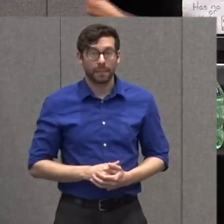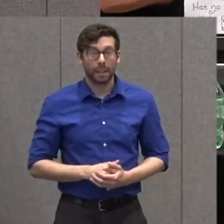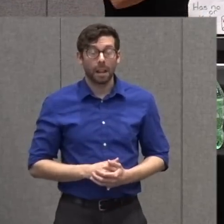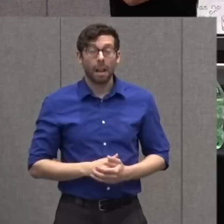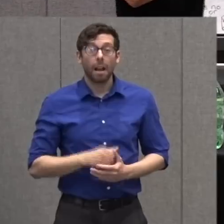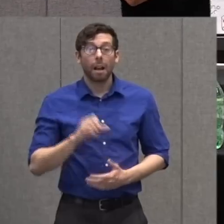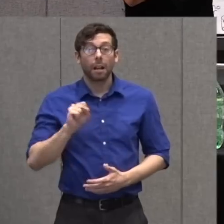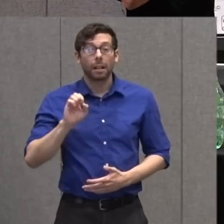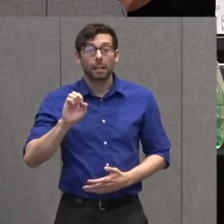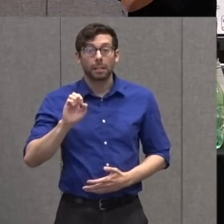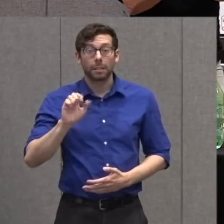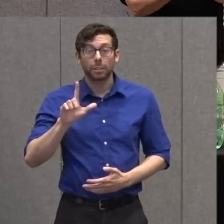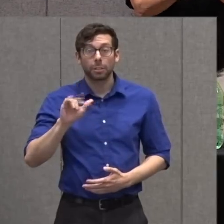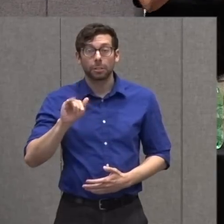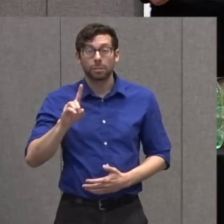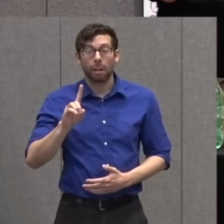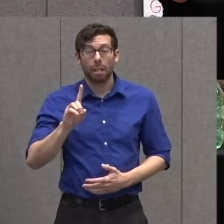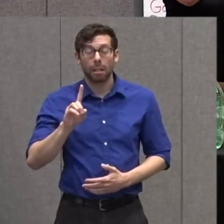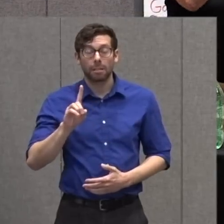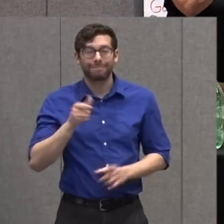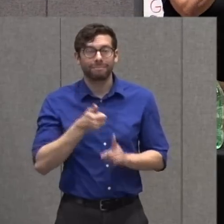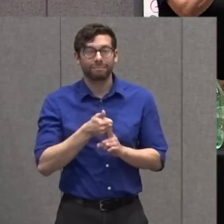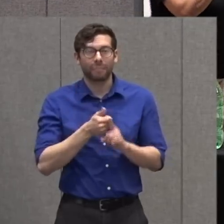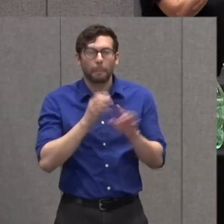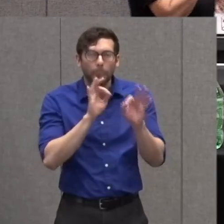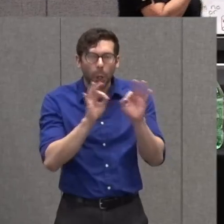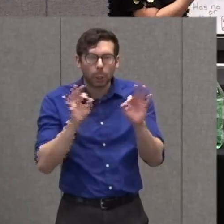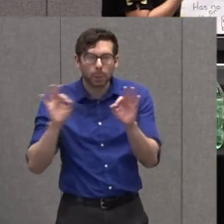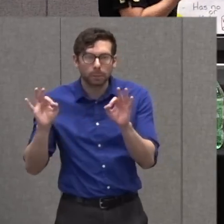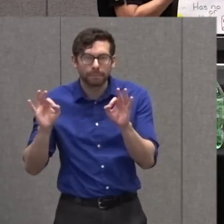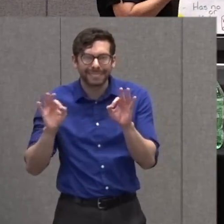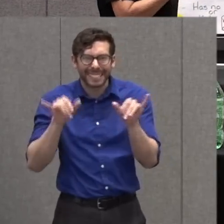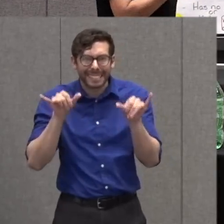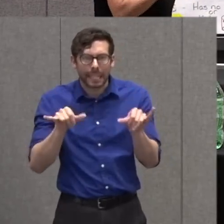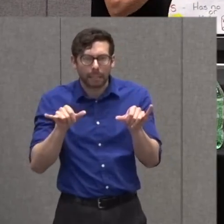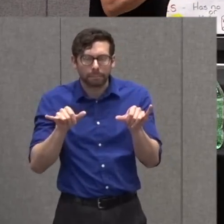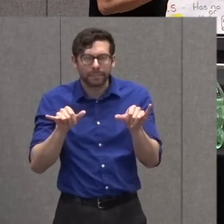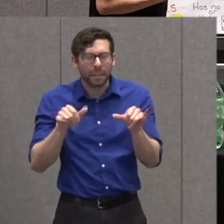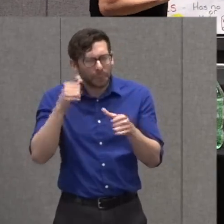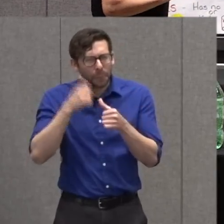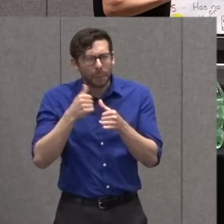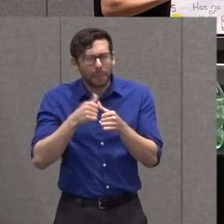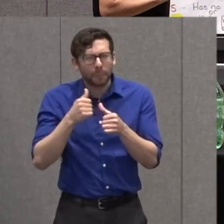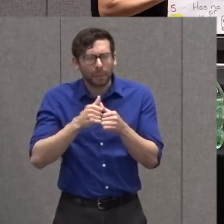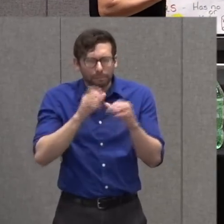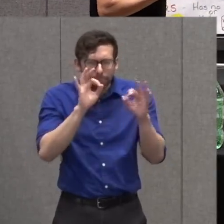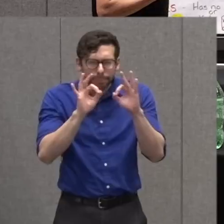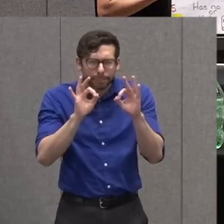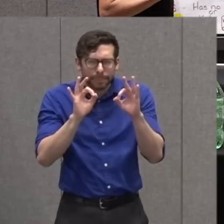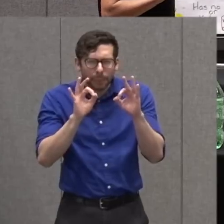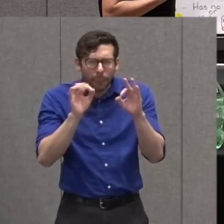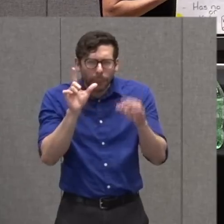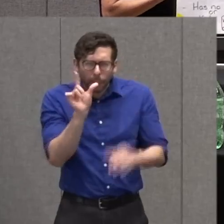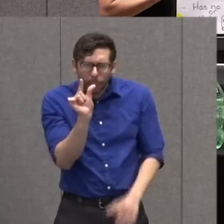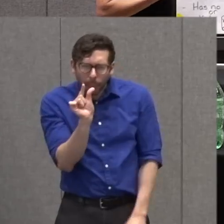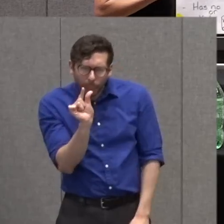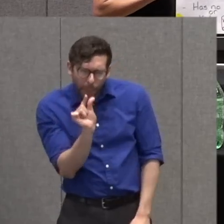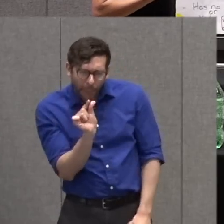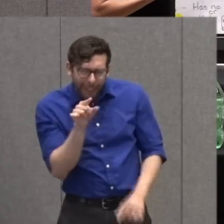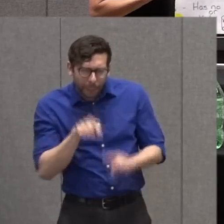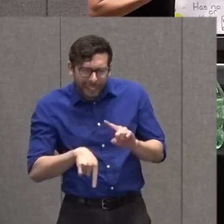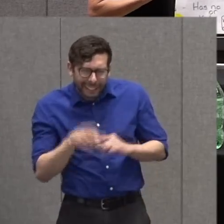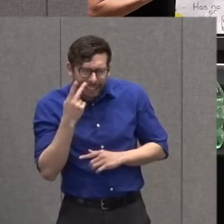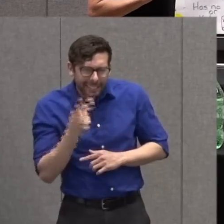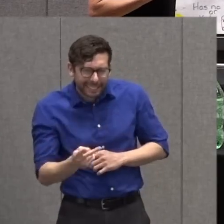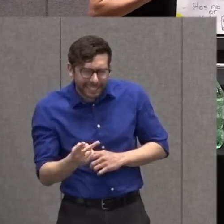solid stay close together. Remember, the particles are those little tiny things that we really can't see. They're even smaller than atoms and molecules.